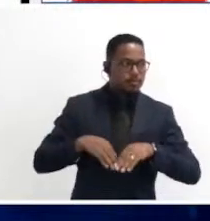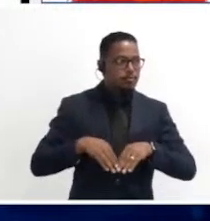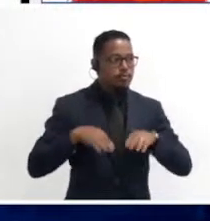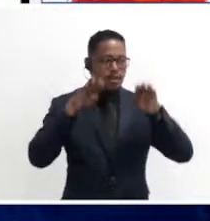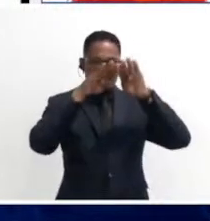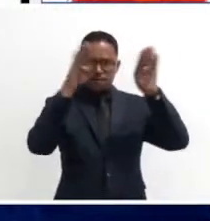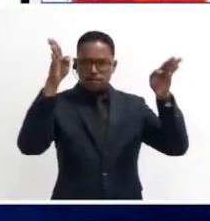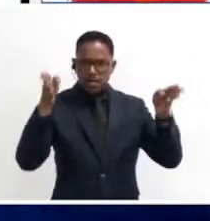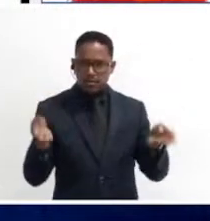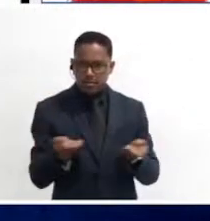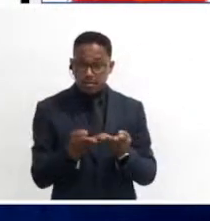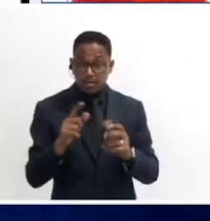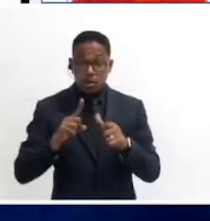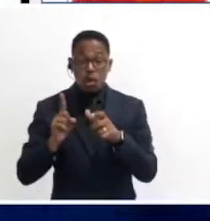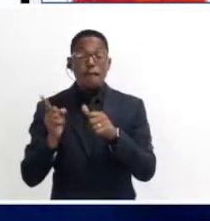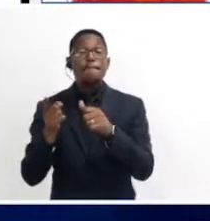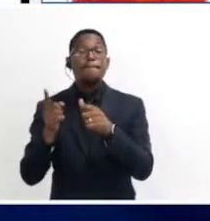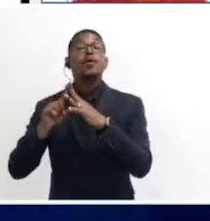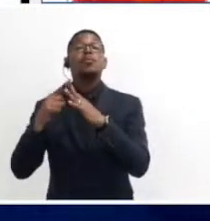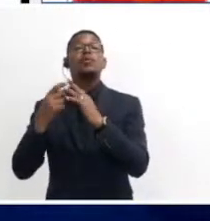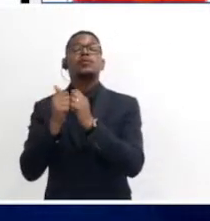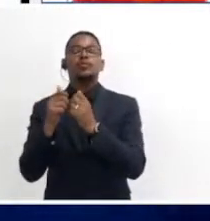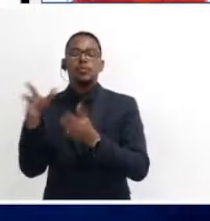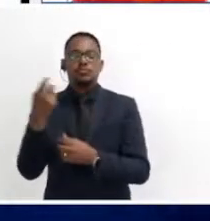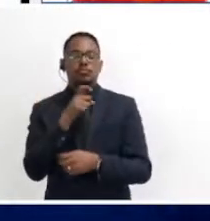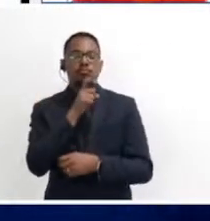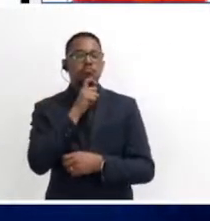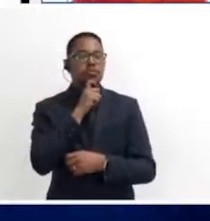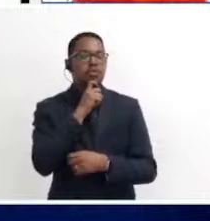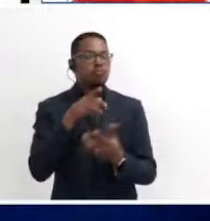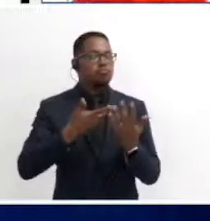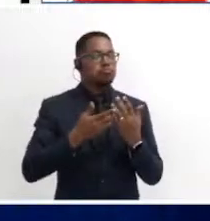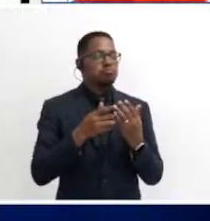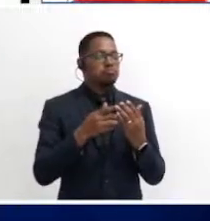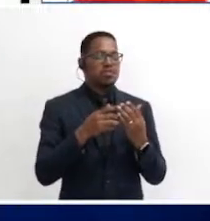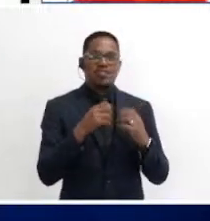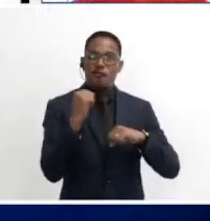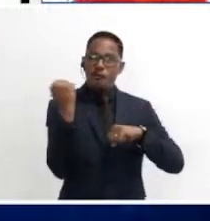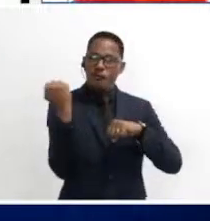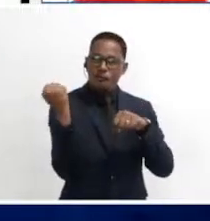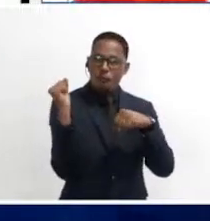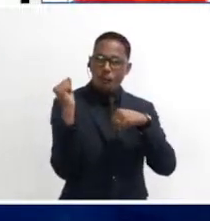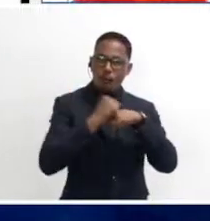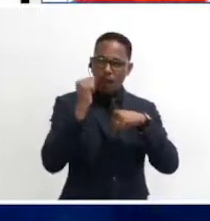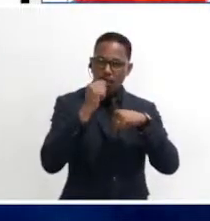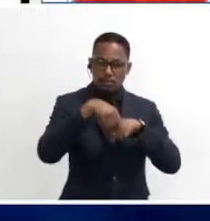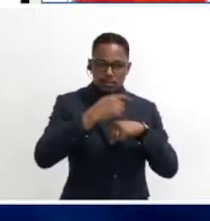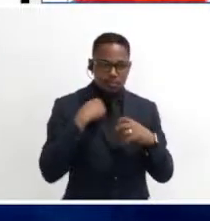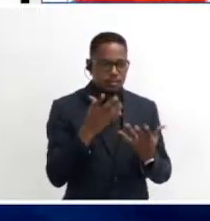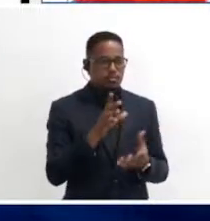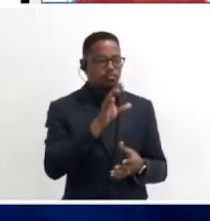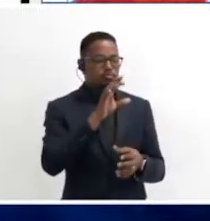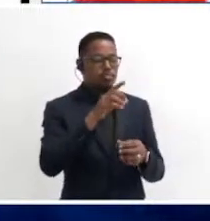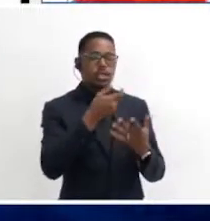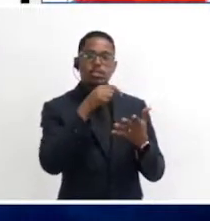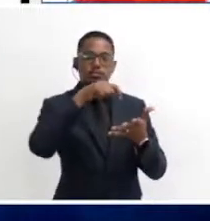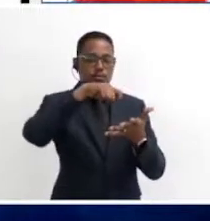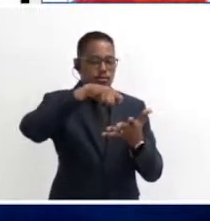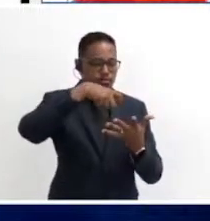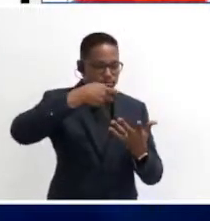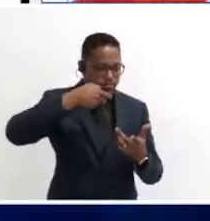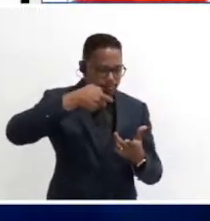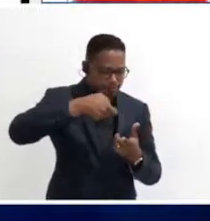that is etched or punched to create a pattern. So you can imagine that this